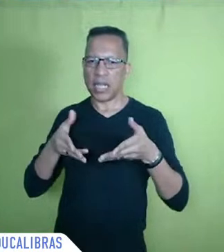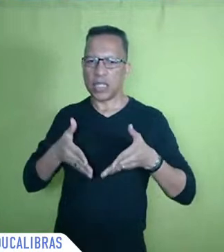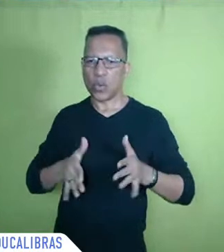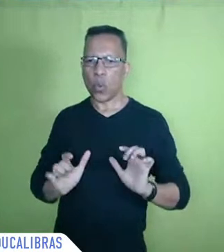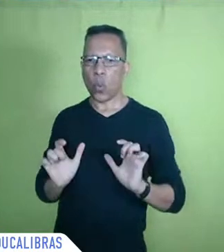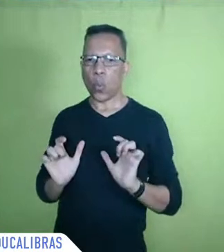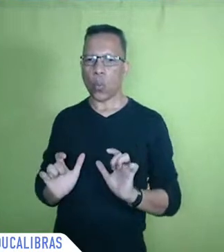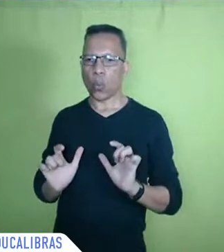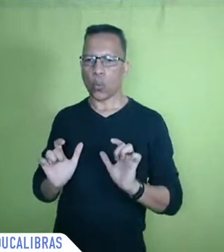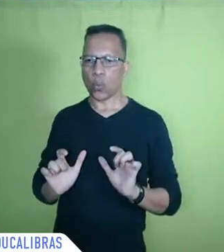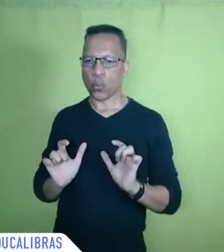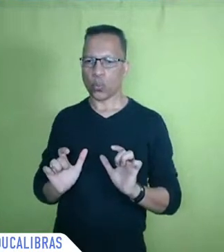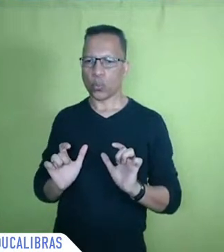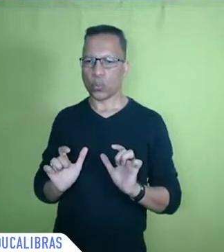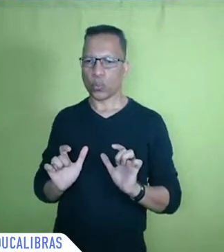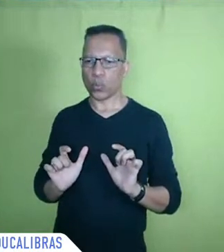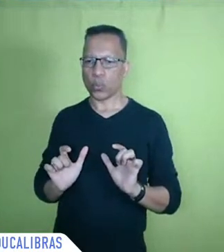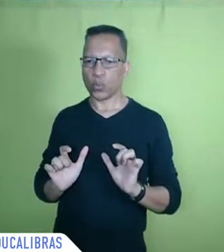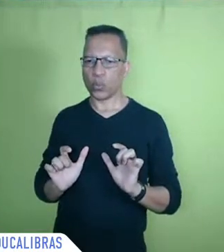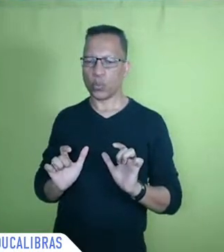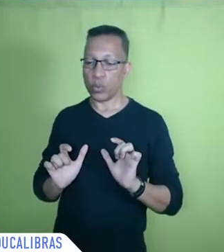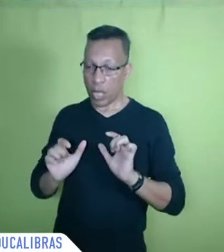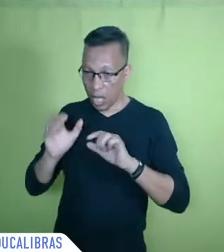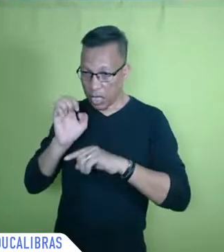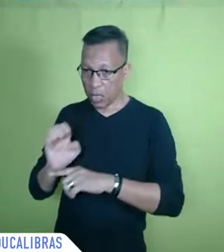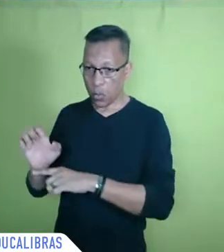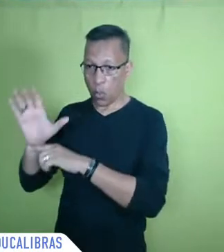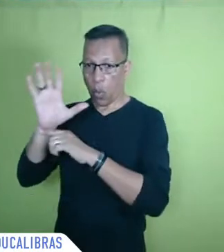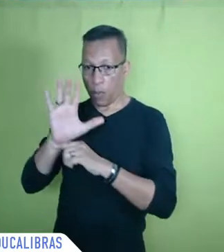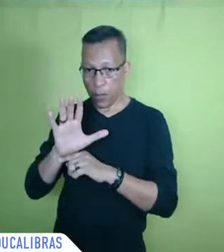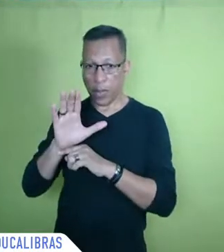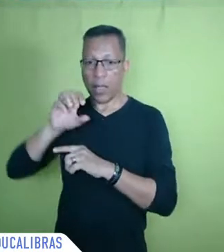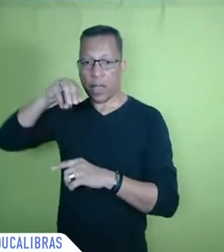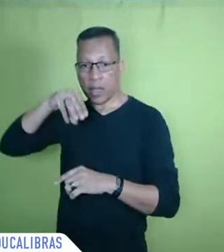World Inequality Database.